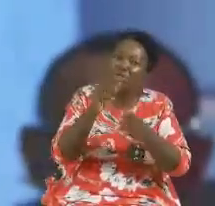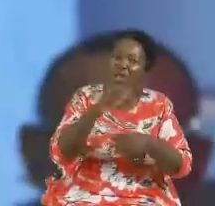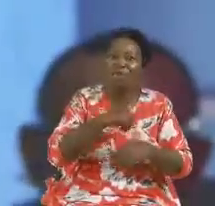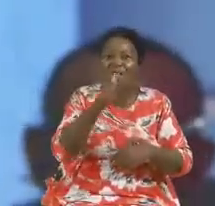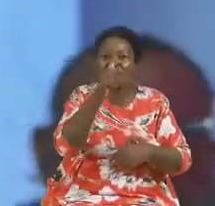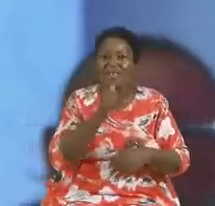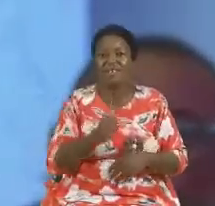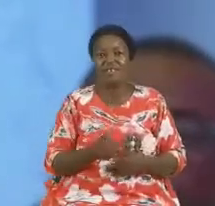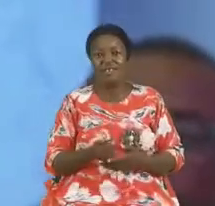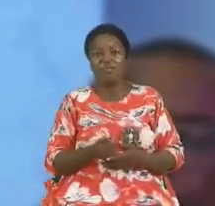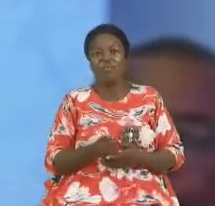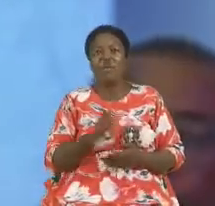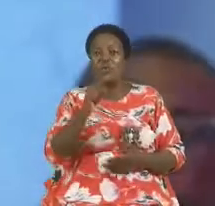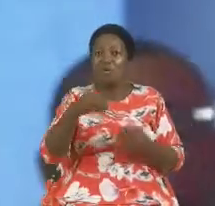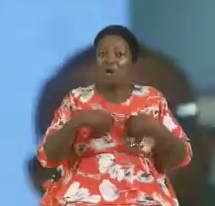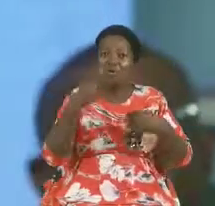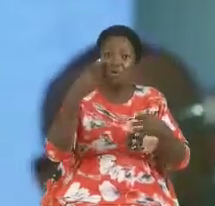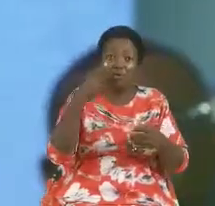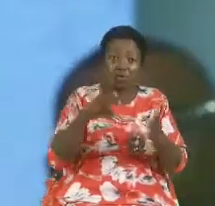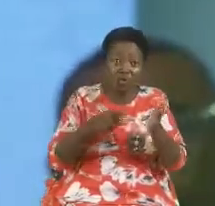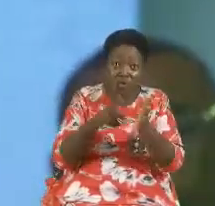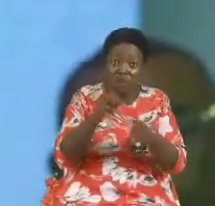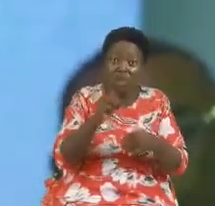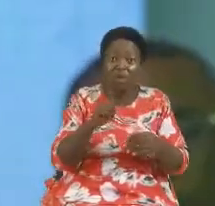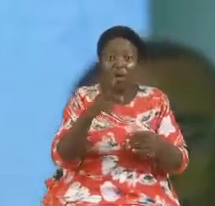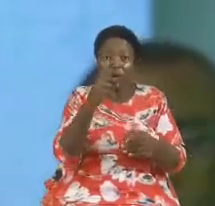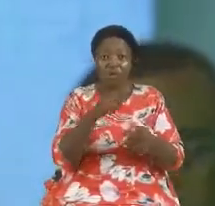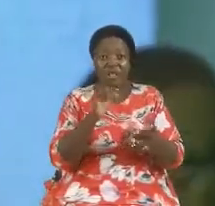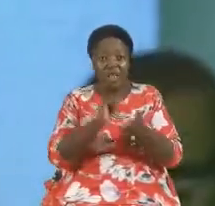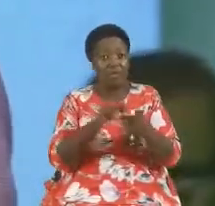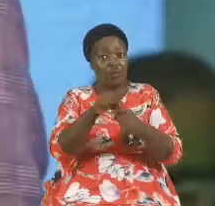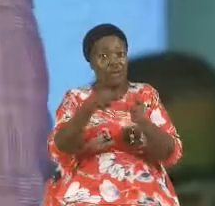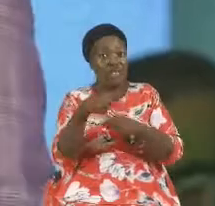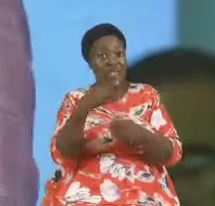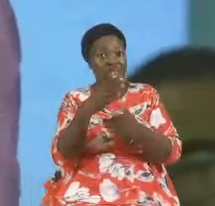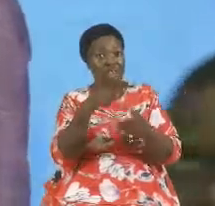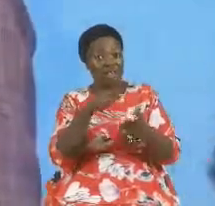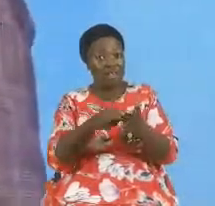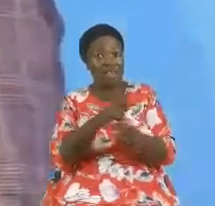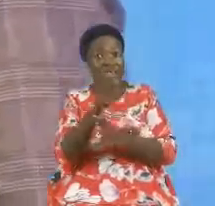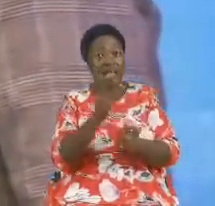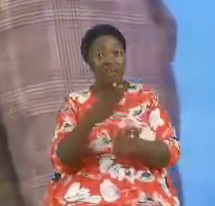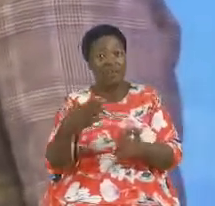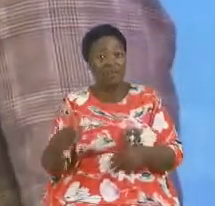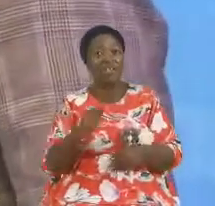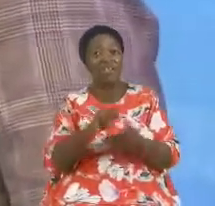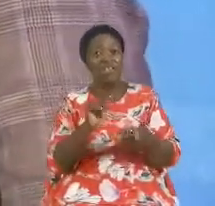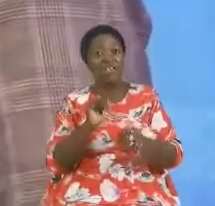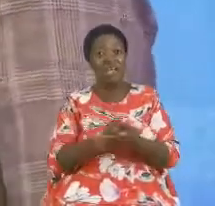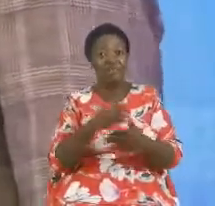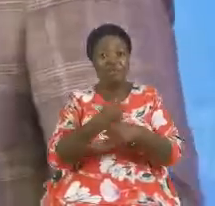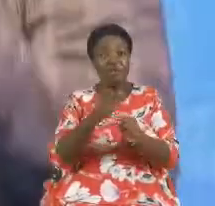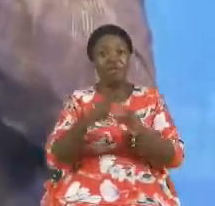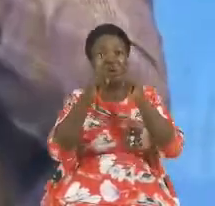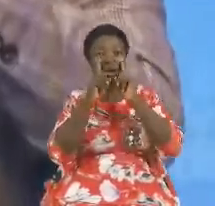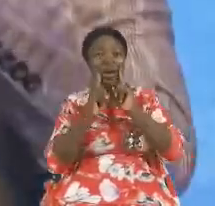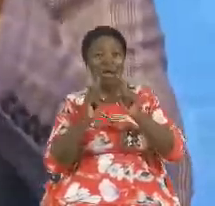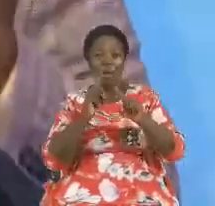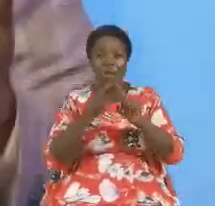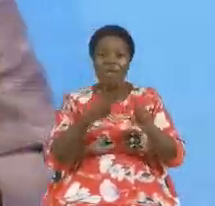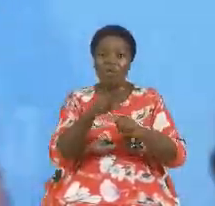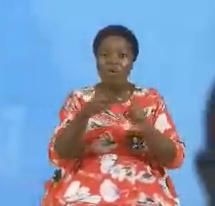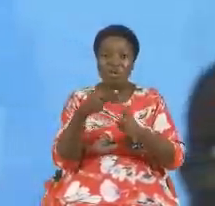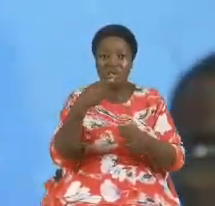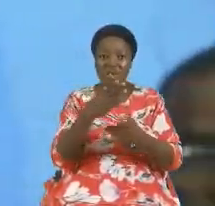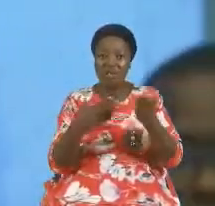cry, you have shown them a secret. You have shown them when they say this kind of thing,